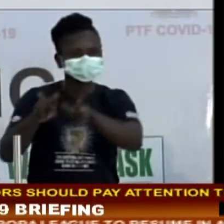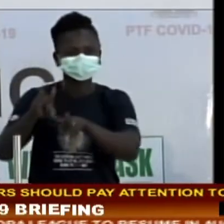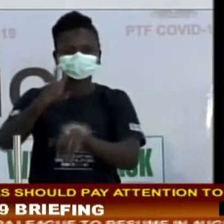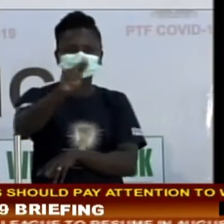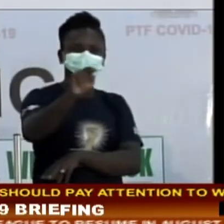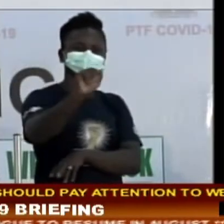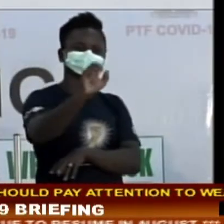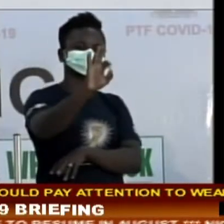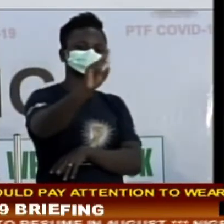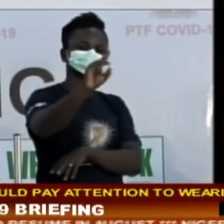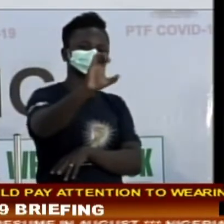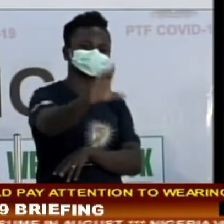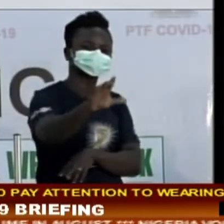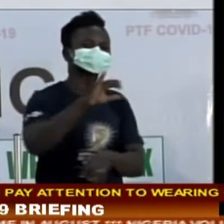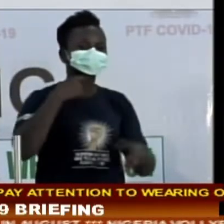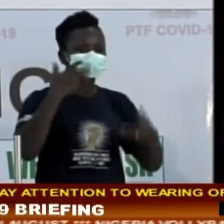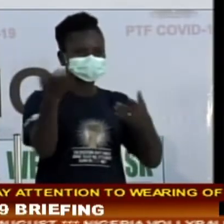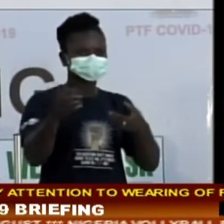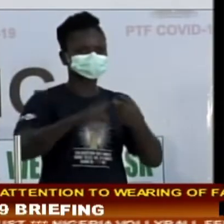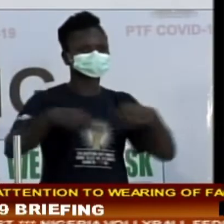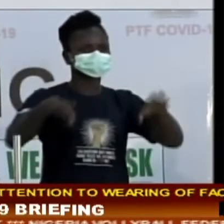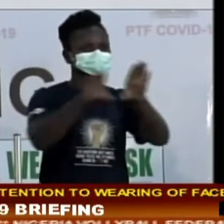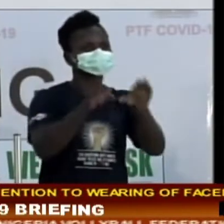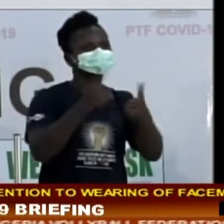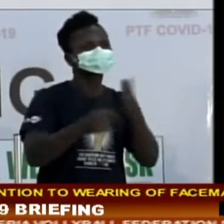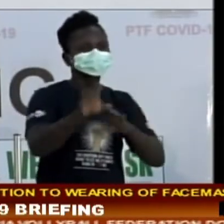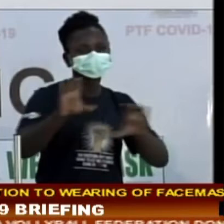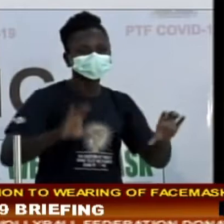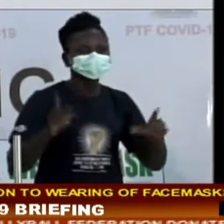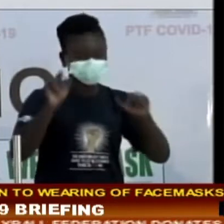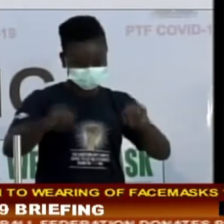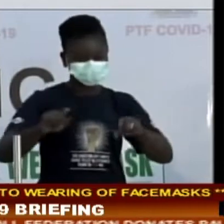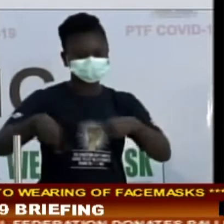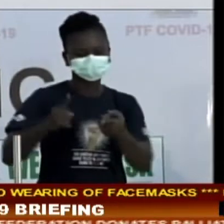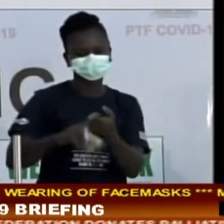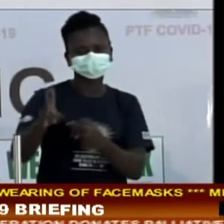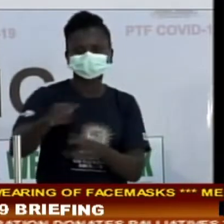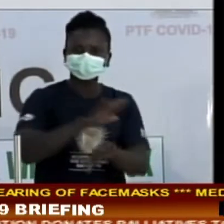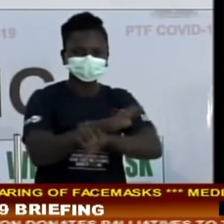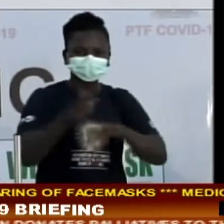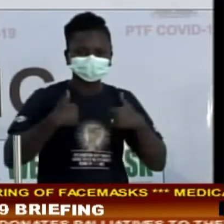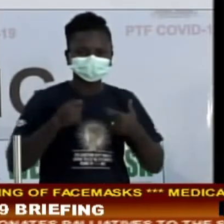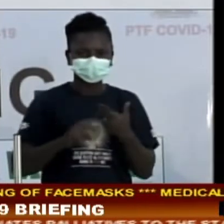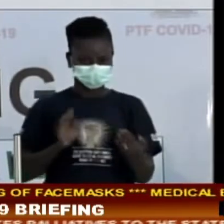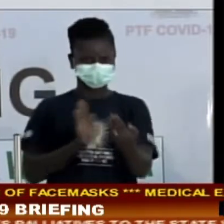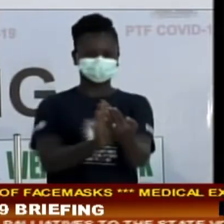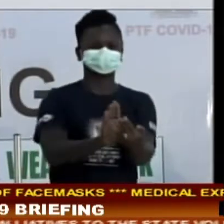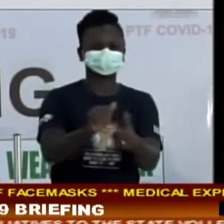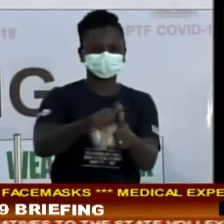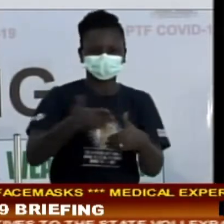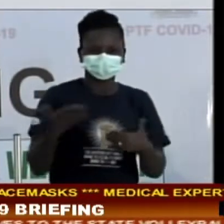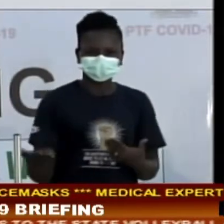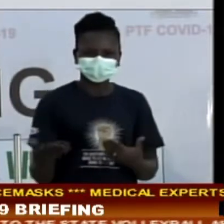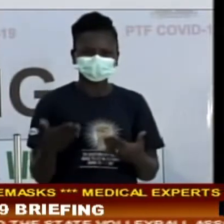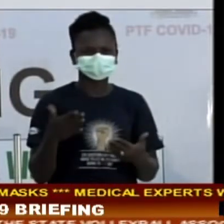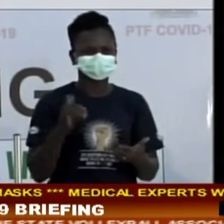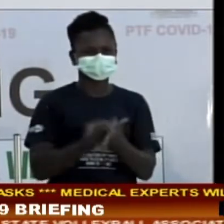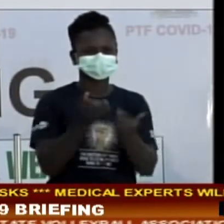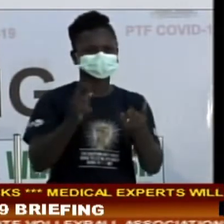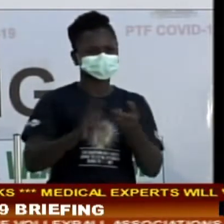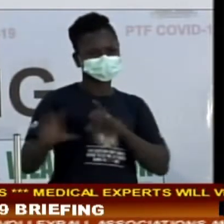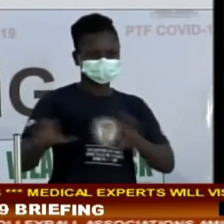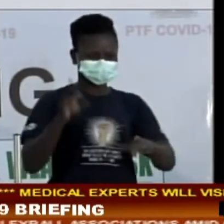certify what you need to do you don't have to you can go to them you don't have to push everything you want to do